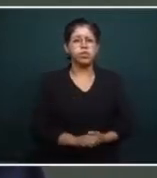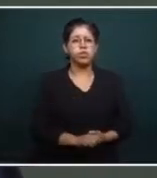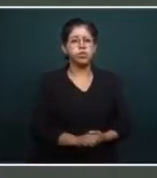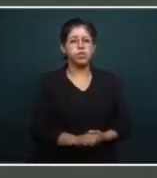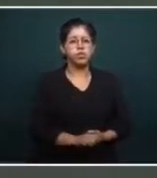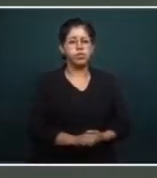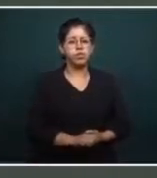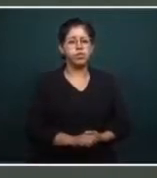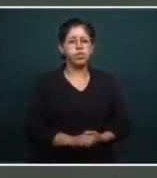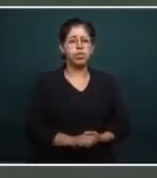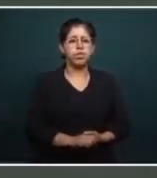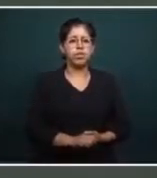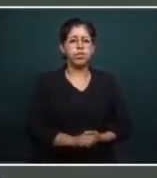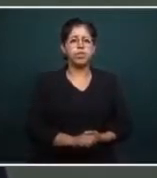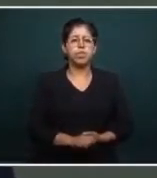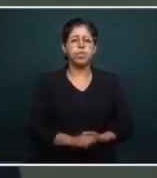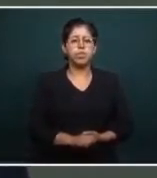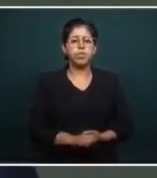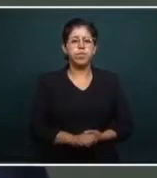enviar send